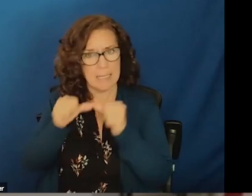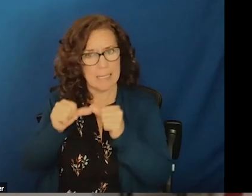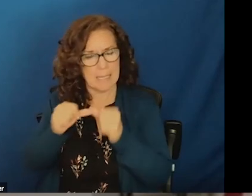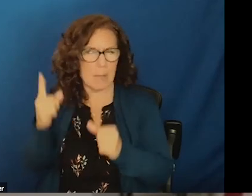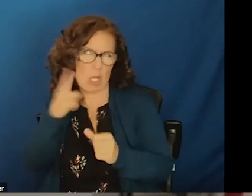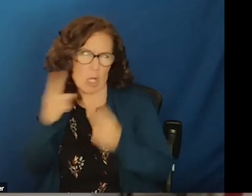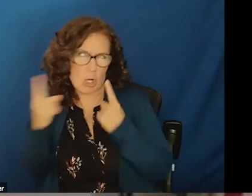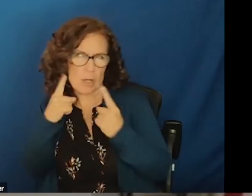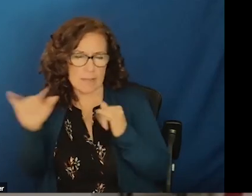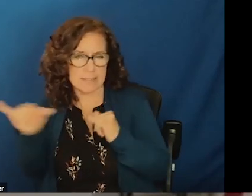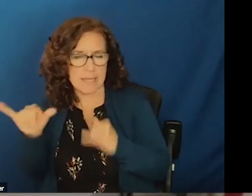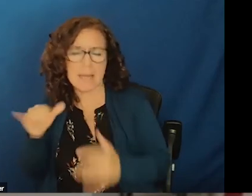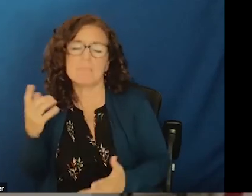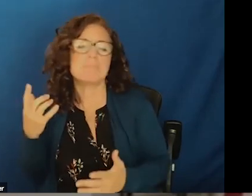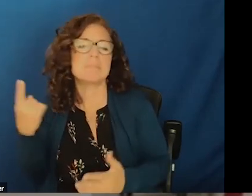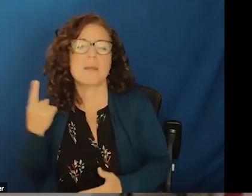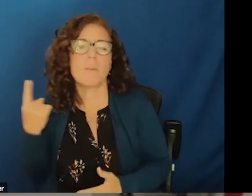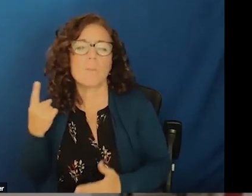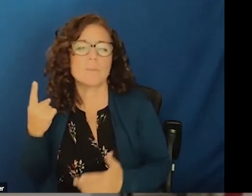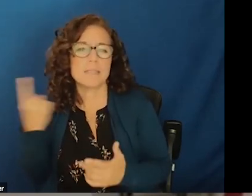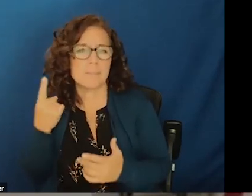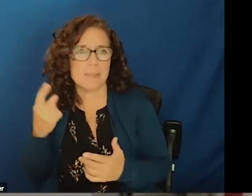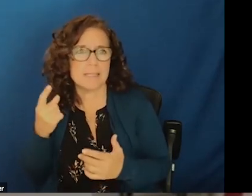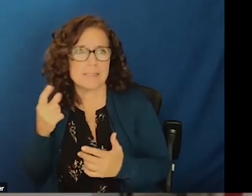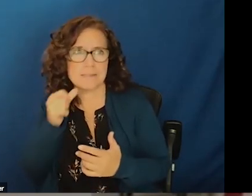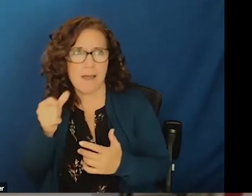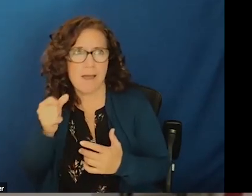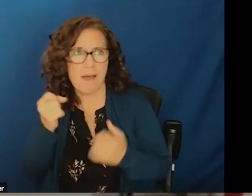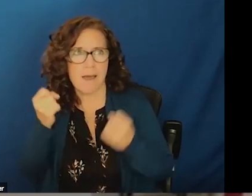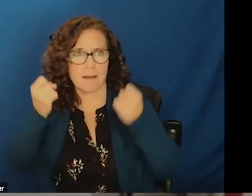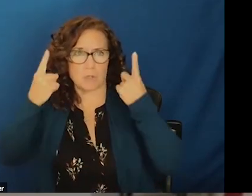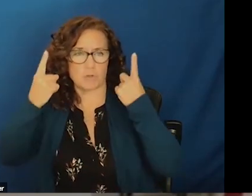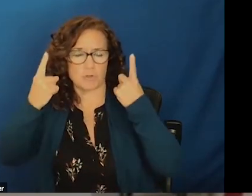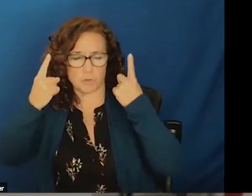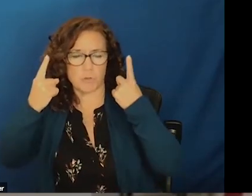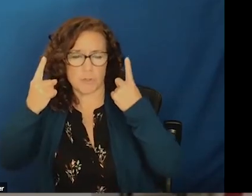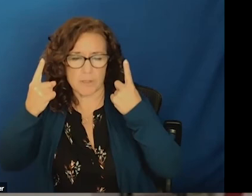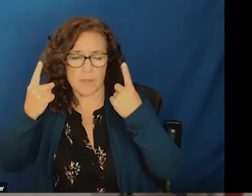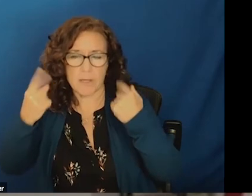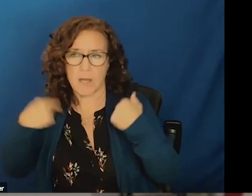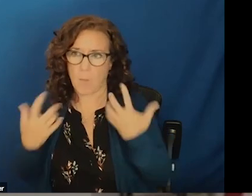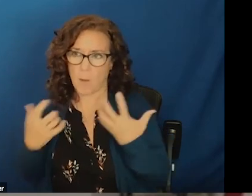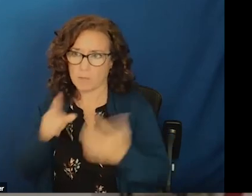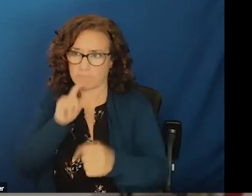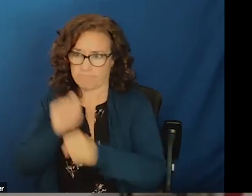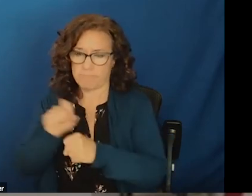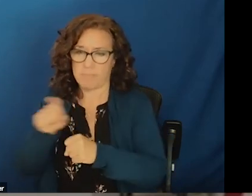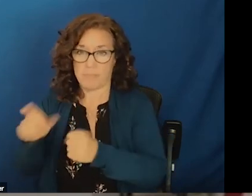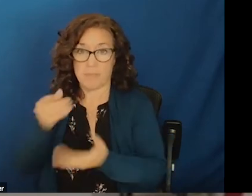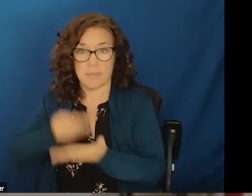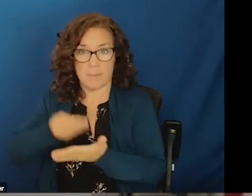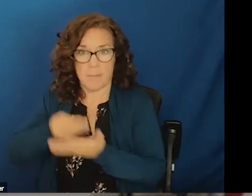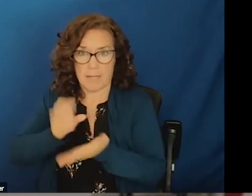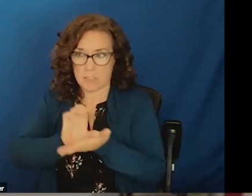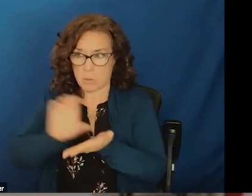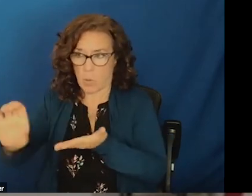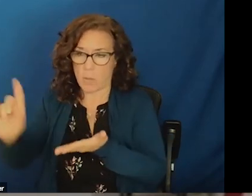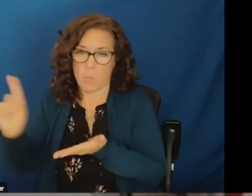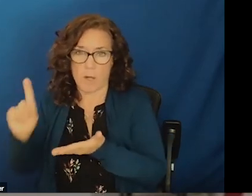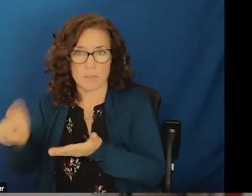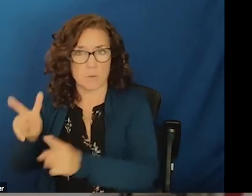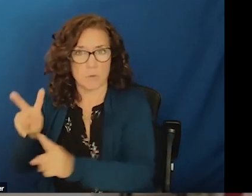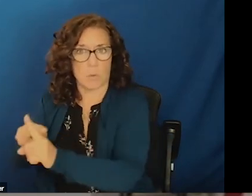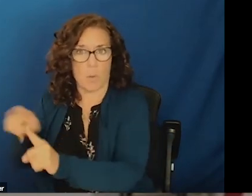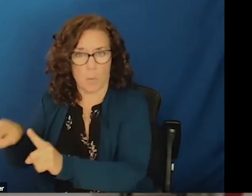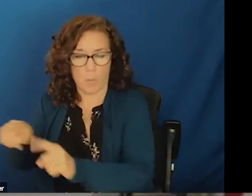how do we get at that in terms of that, so that we're clear that the money's going directly where it's supposed to go? So I'm not sure who wants